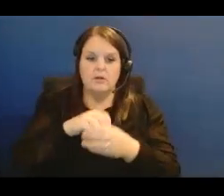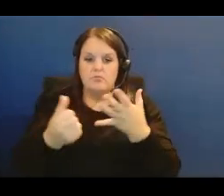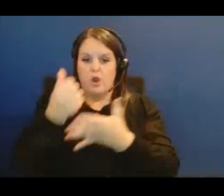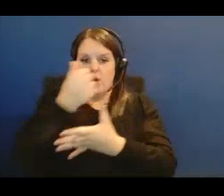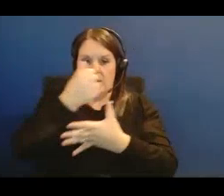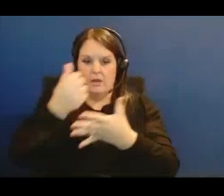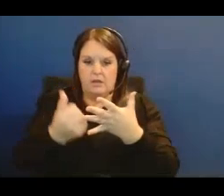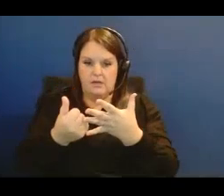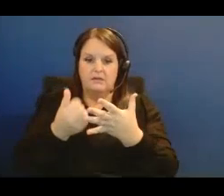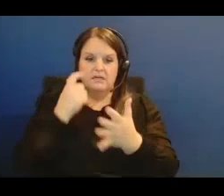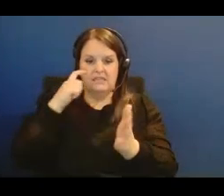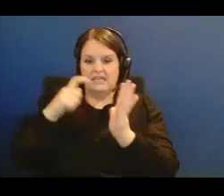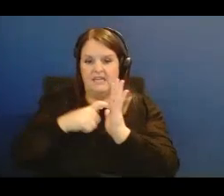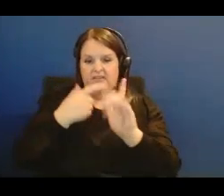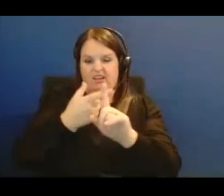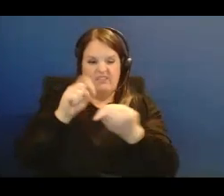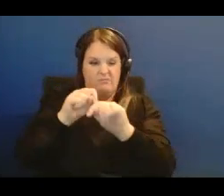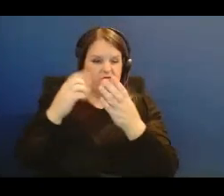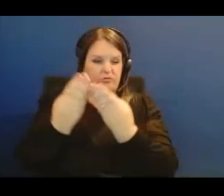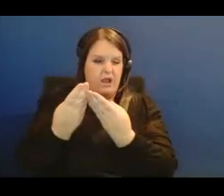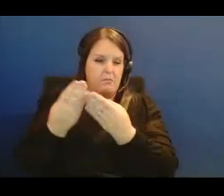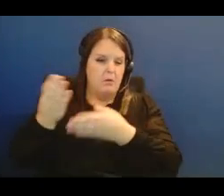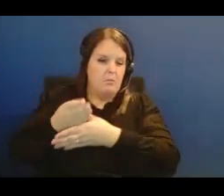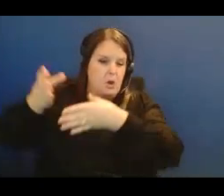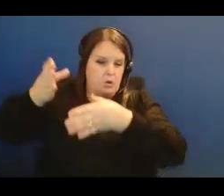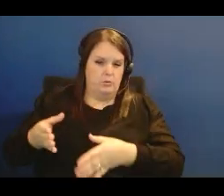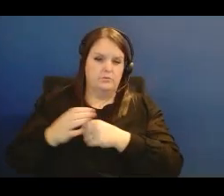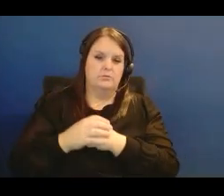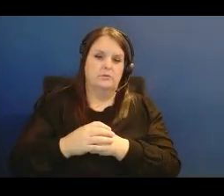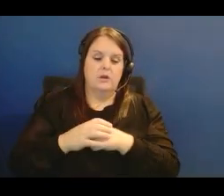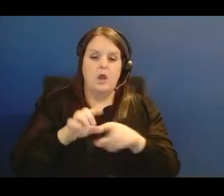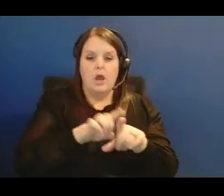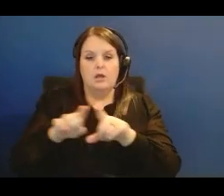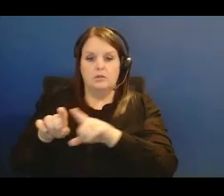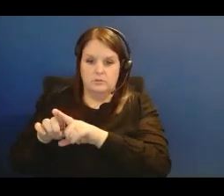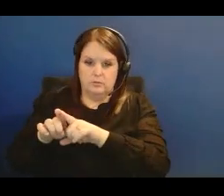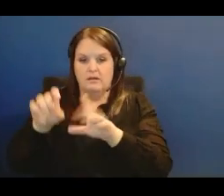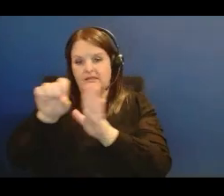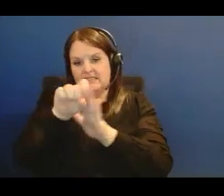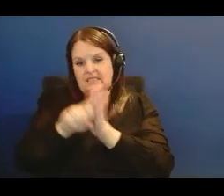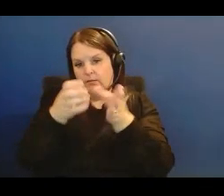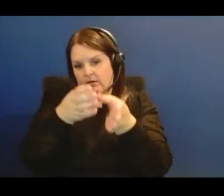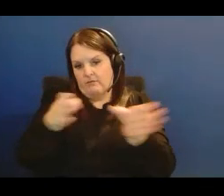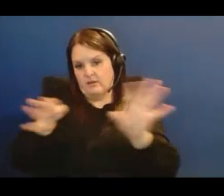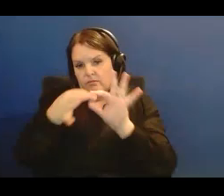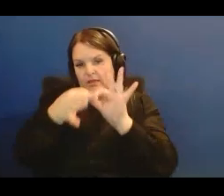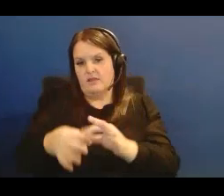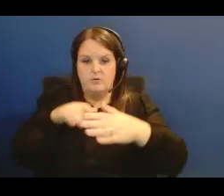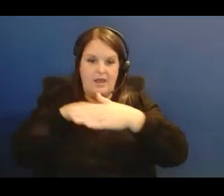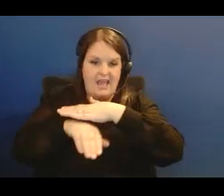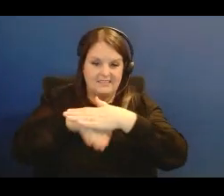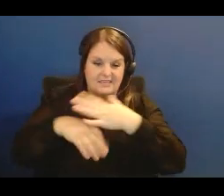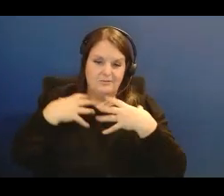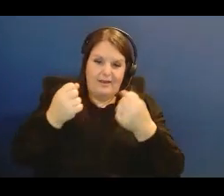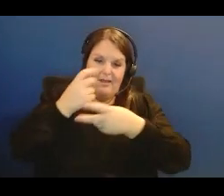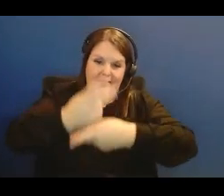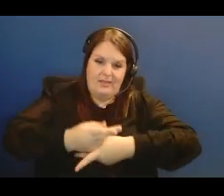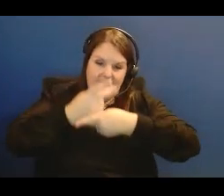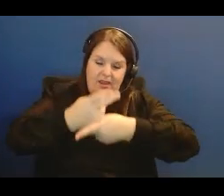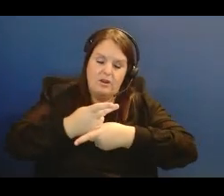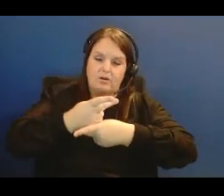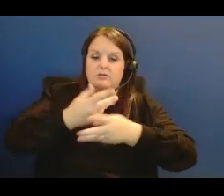identified directly by tribal health partners, as well as statewide findings related to access to care, social